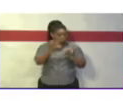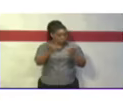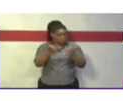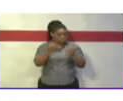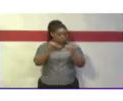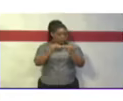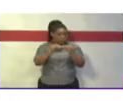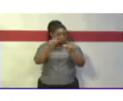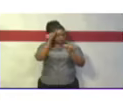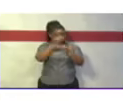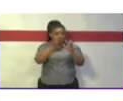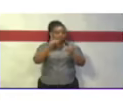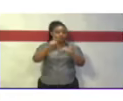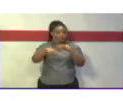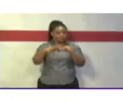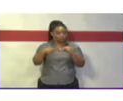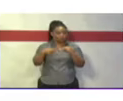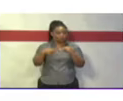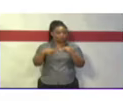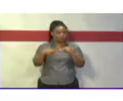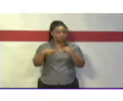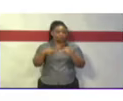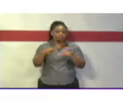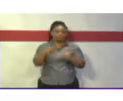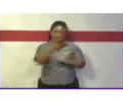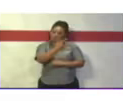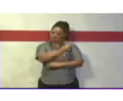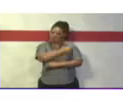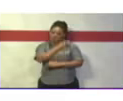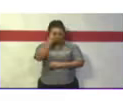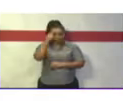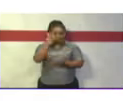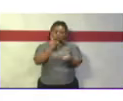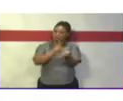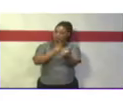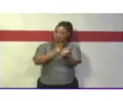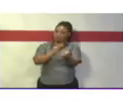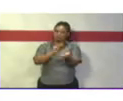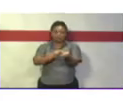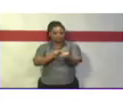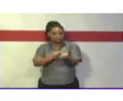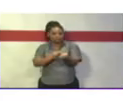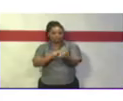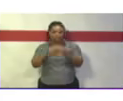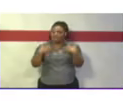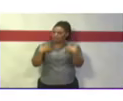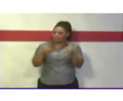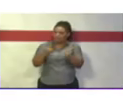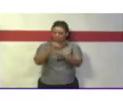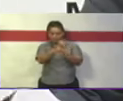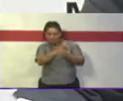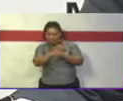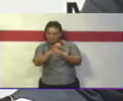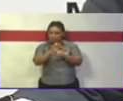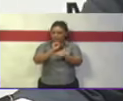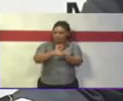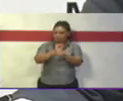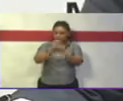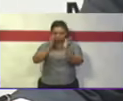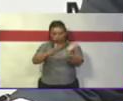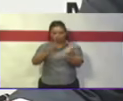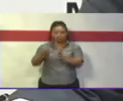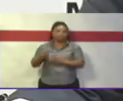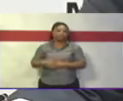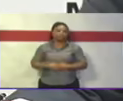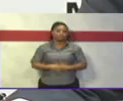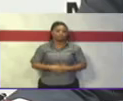of vaccines by doctors, nurses, and other frontline workers. Yeah, so Mr. Thomas said he will shed some light on the North